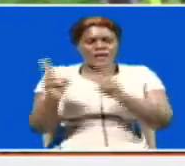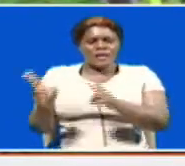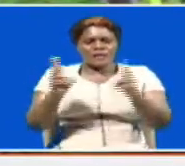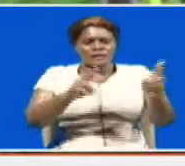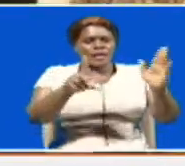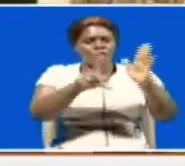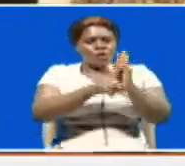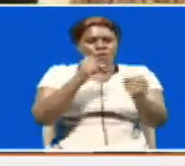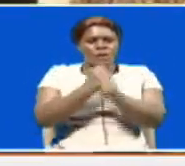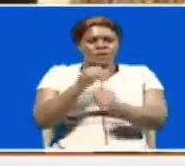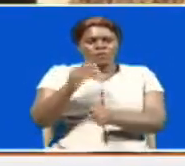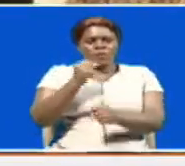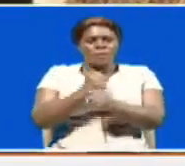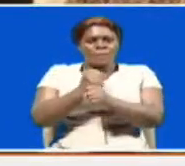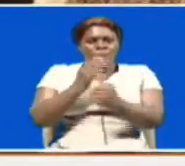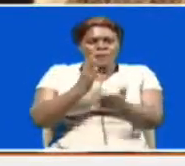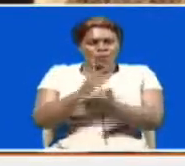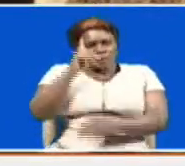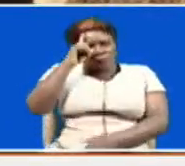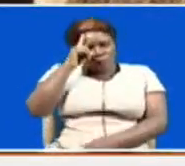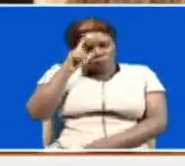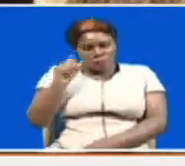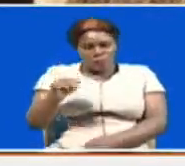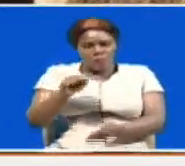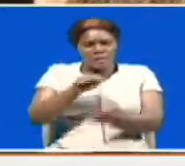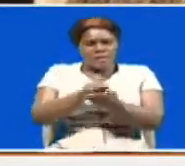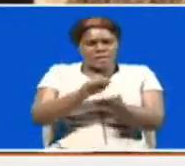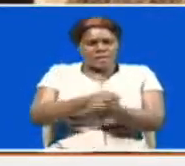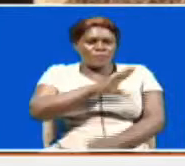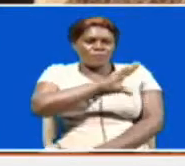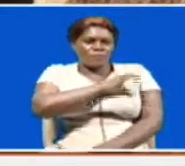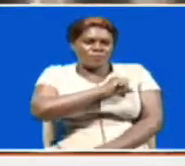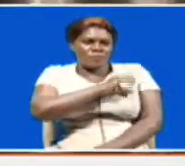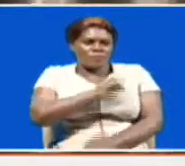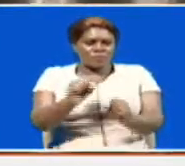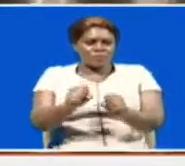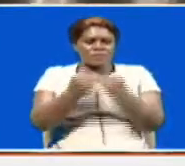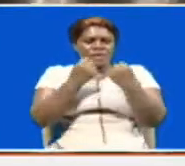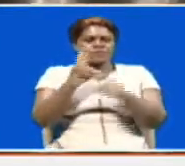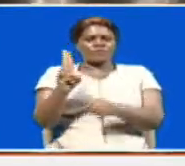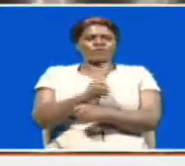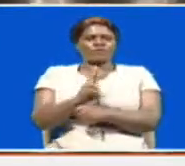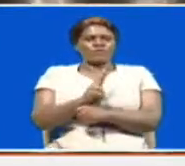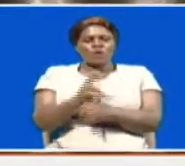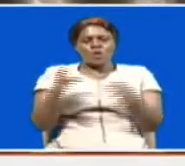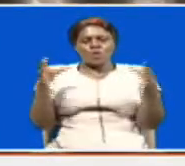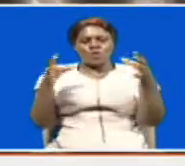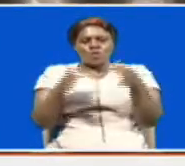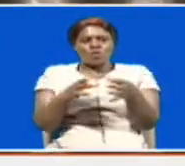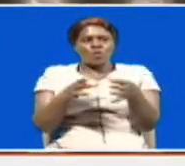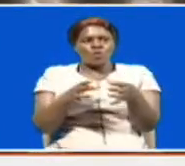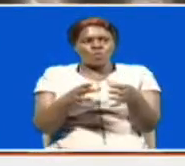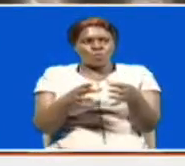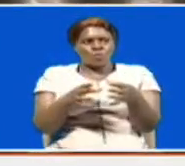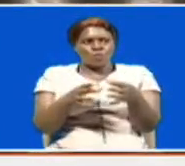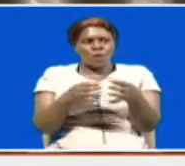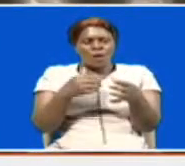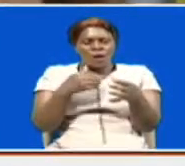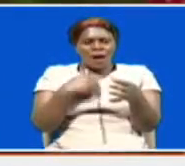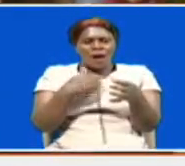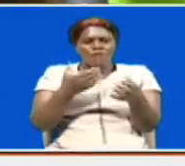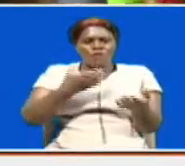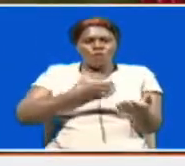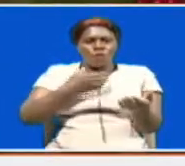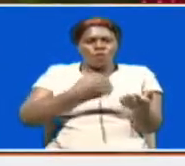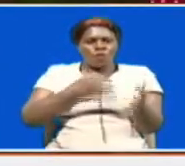them work for you. To ensure the indigenous seeds retain their resilience and are safe for consumption, the group strictly uses homegrown solutions